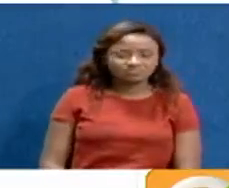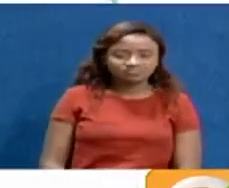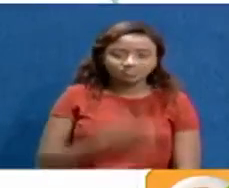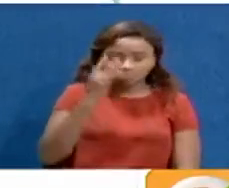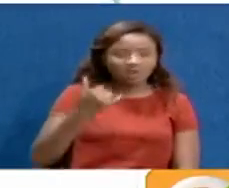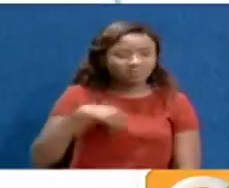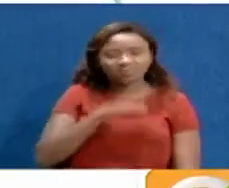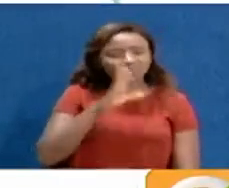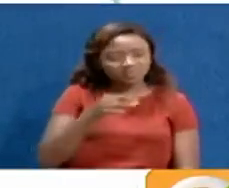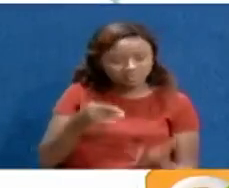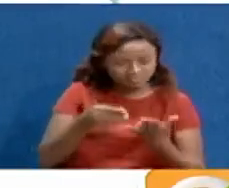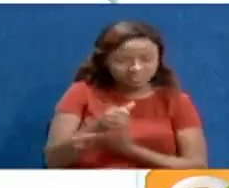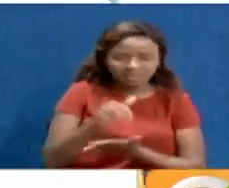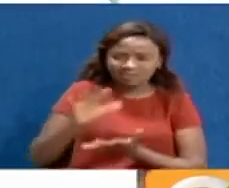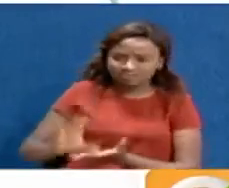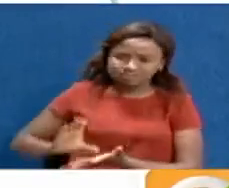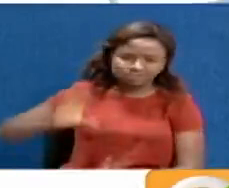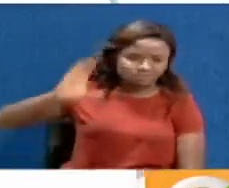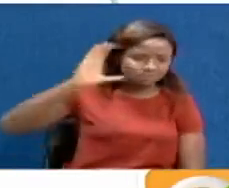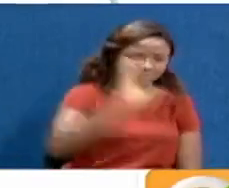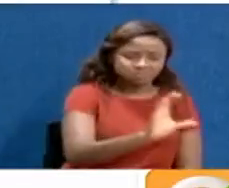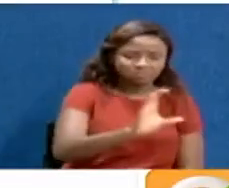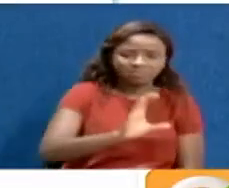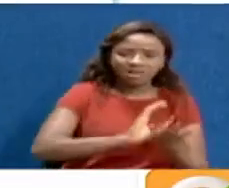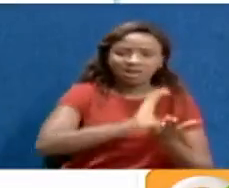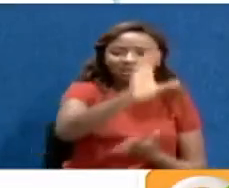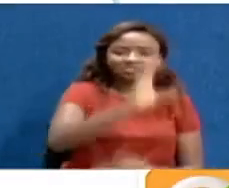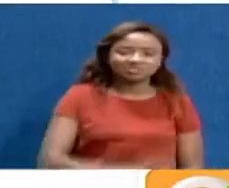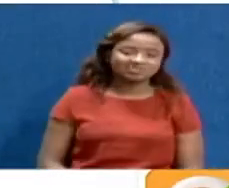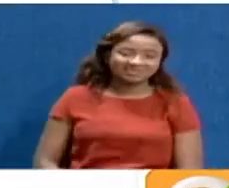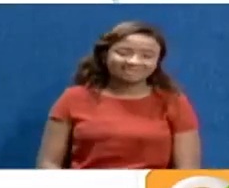We shall pay for the aircraft ourselves, cash.